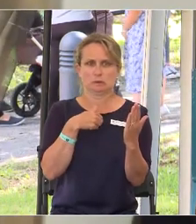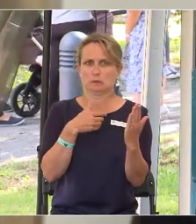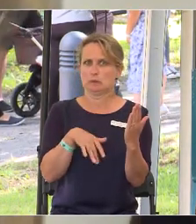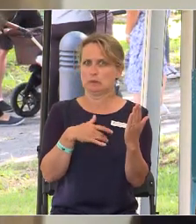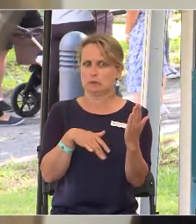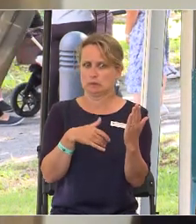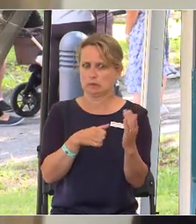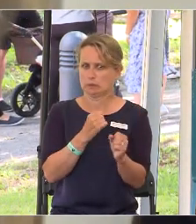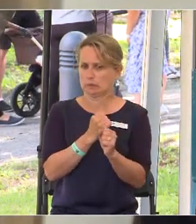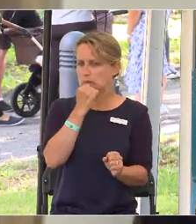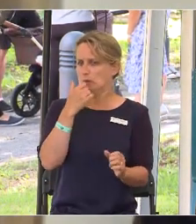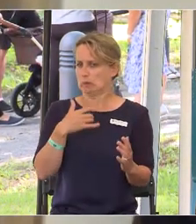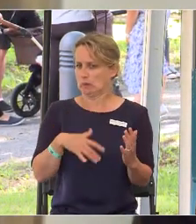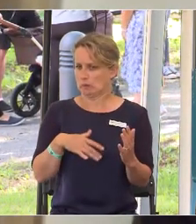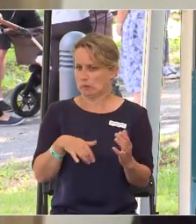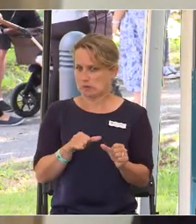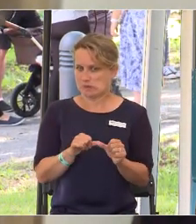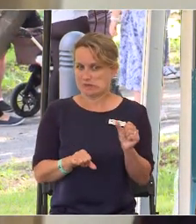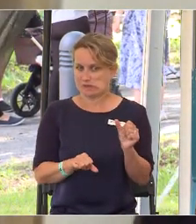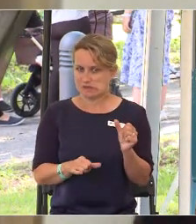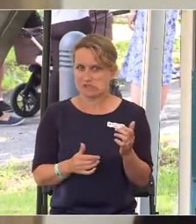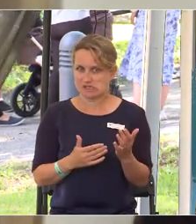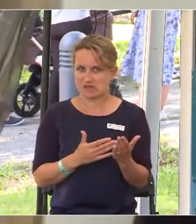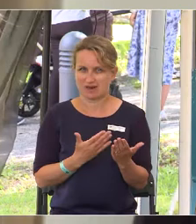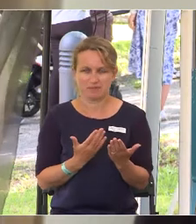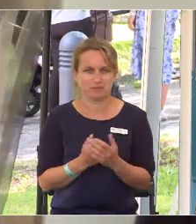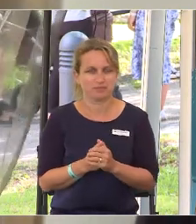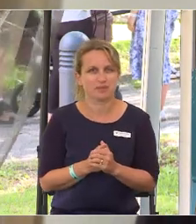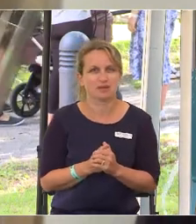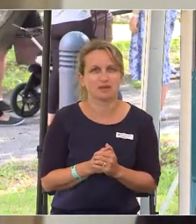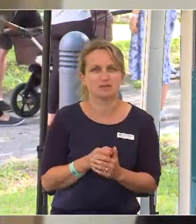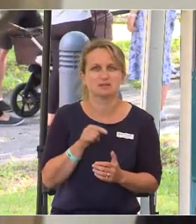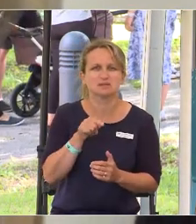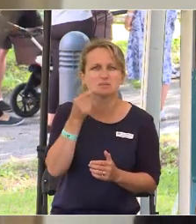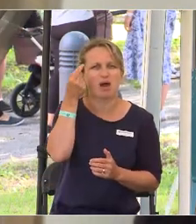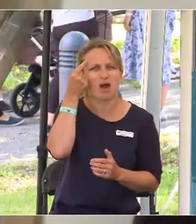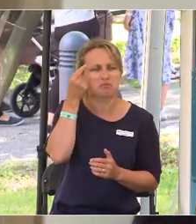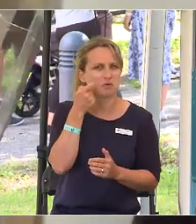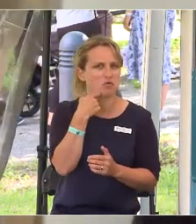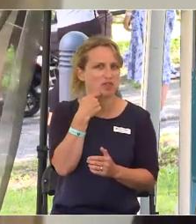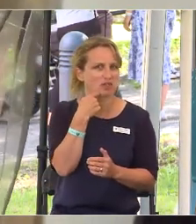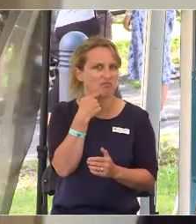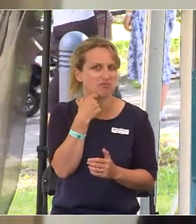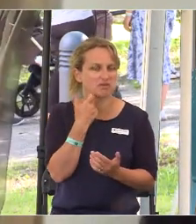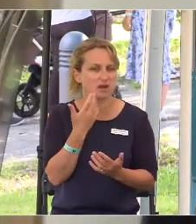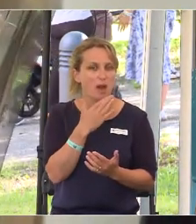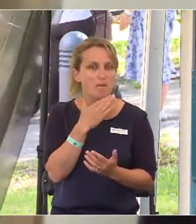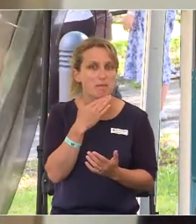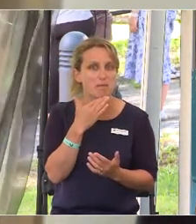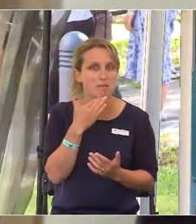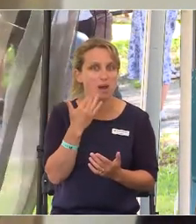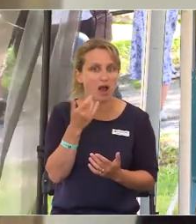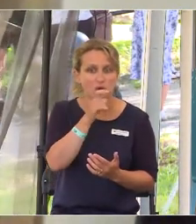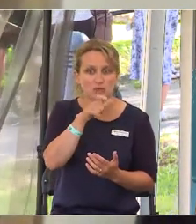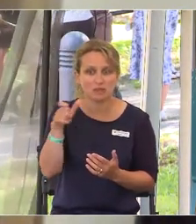way. It became much more direct. And I think that that is an interesting note as well, but maybe it's a bit of a